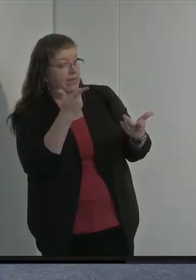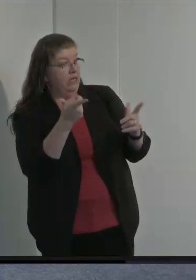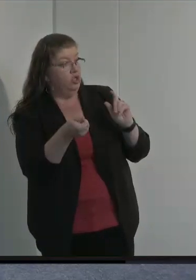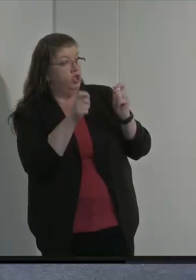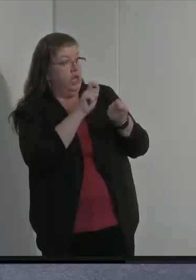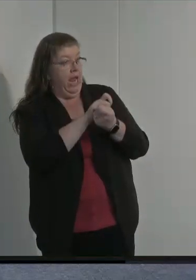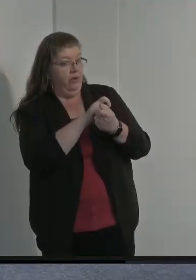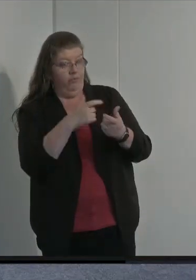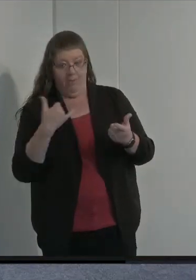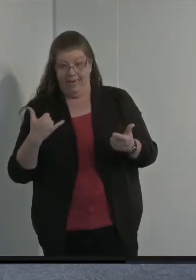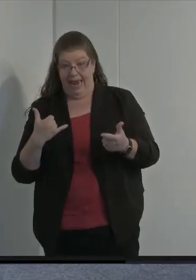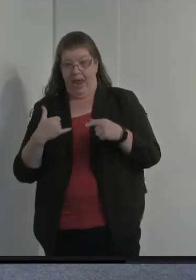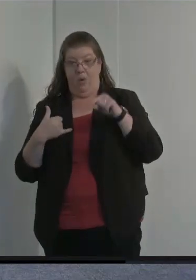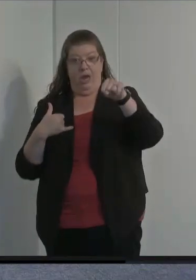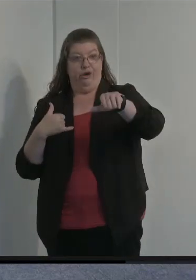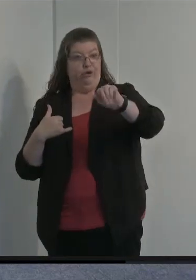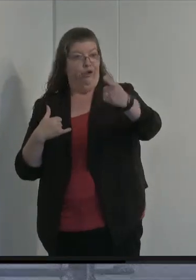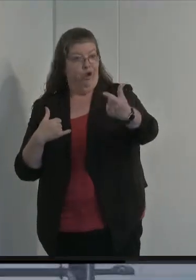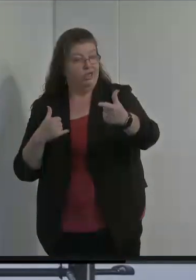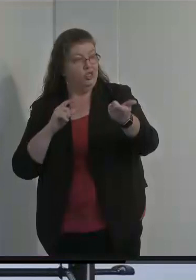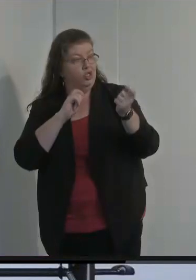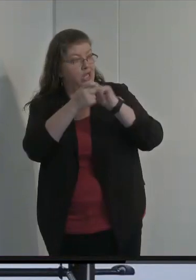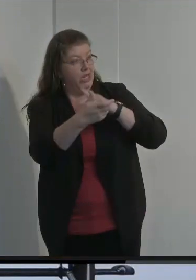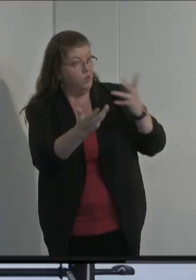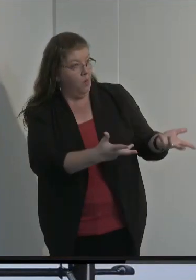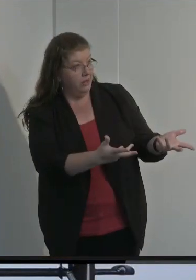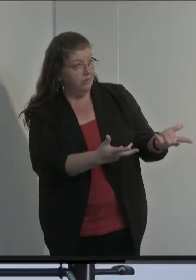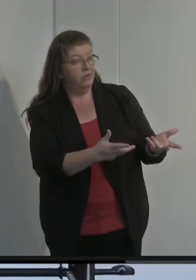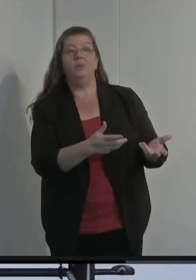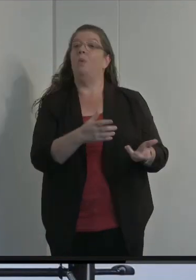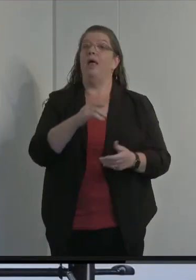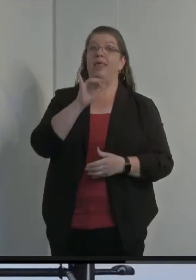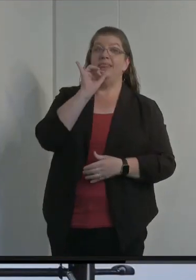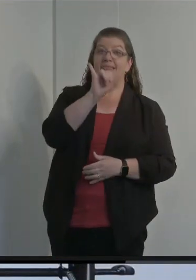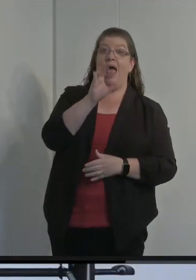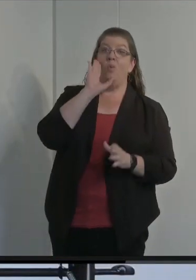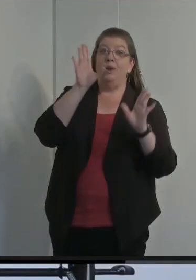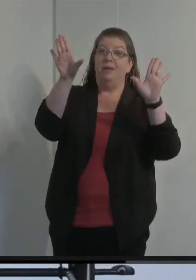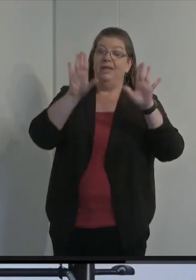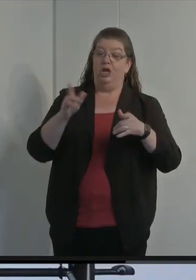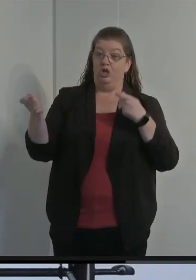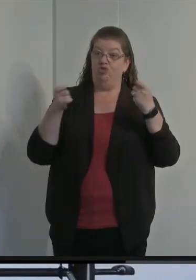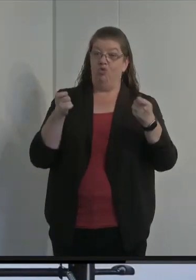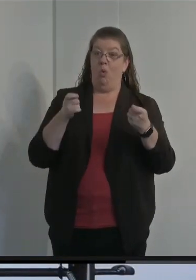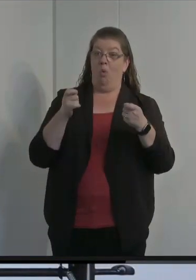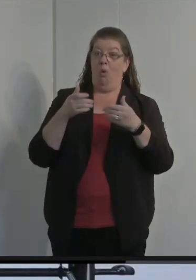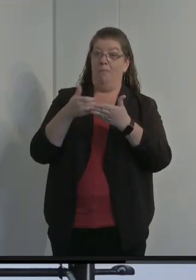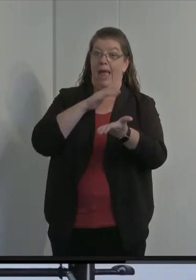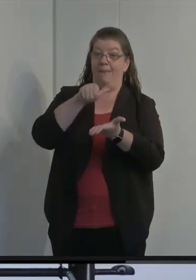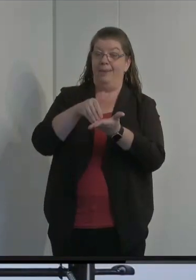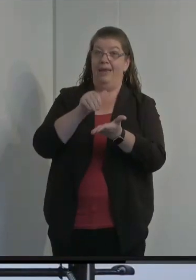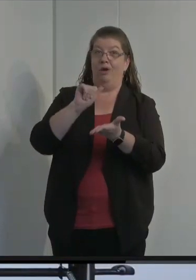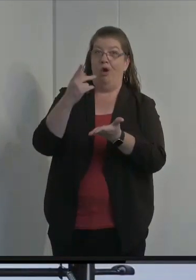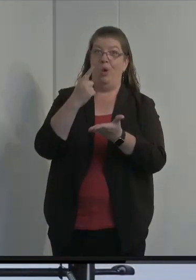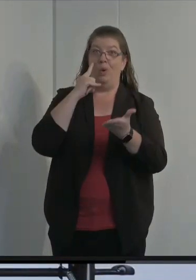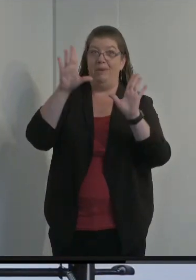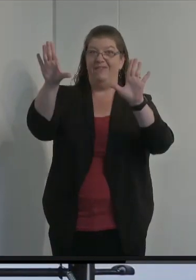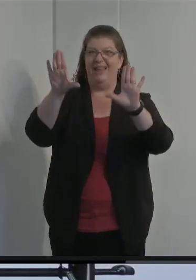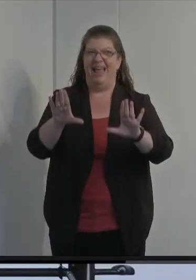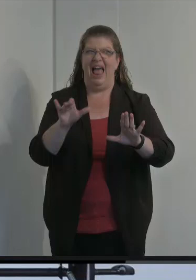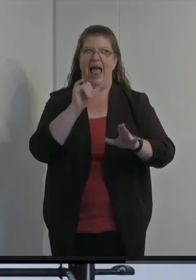change between now and then? Well, that would be fantastic. Under control by mid-August. I was actually